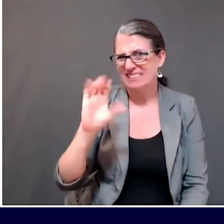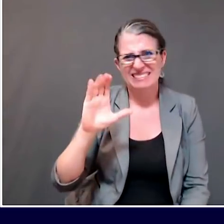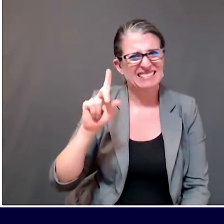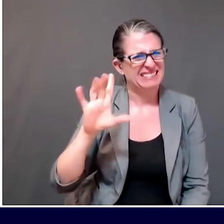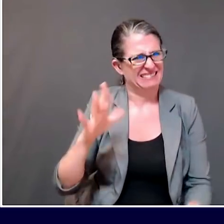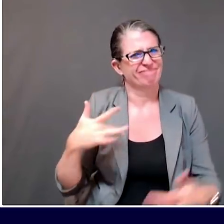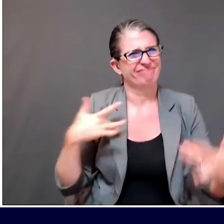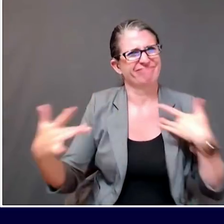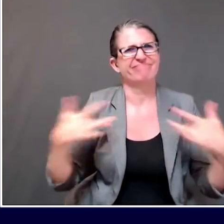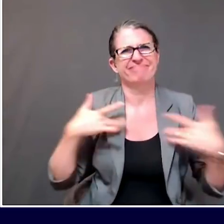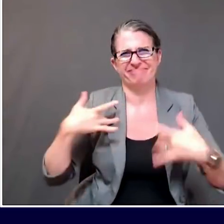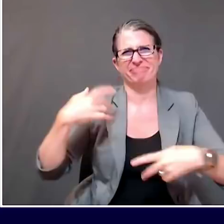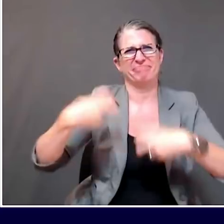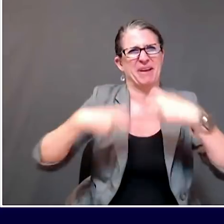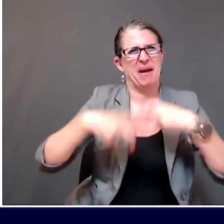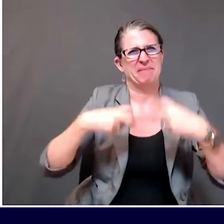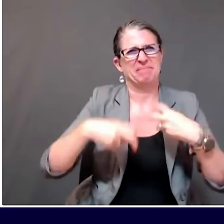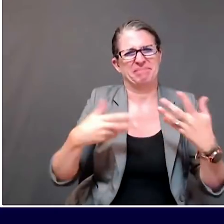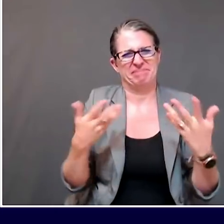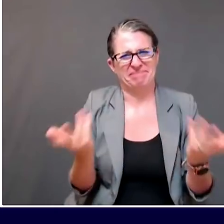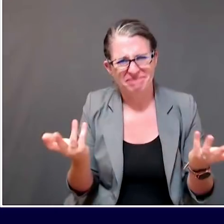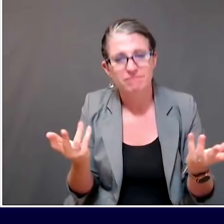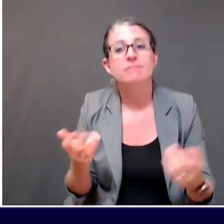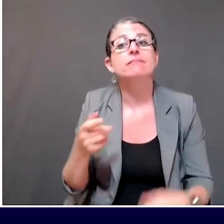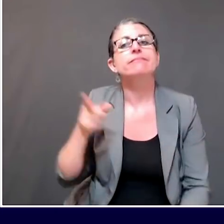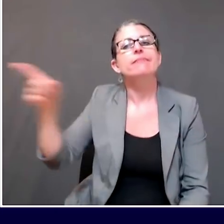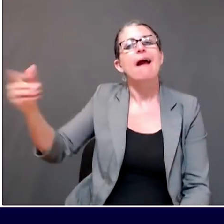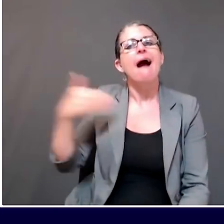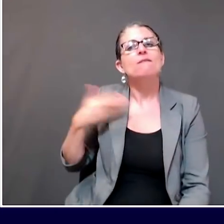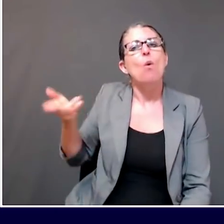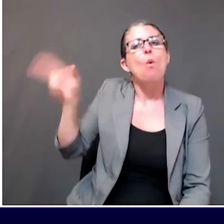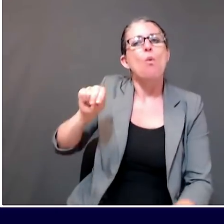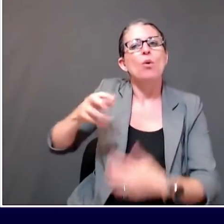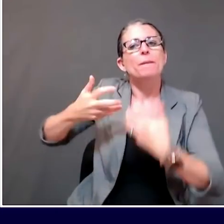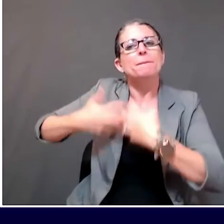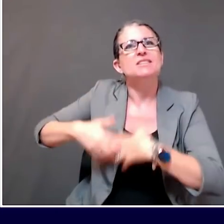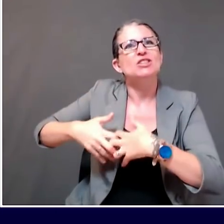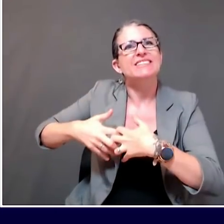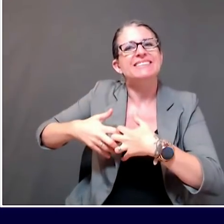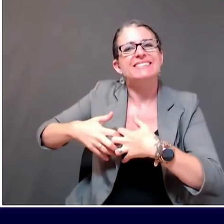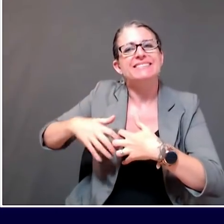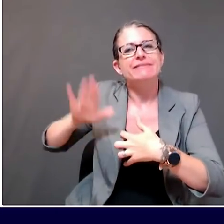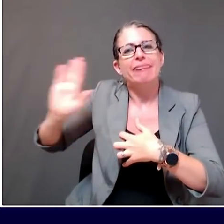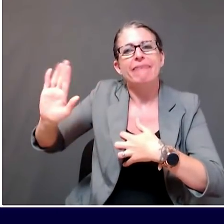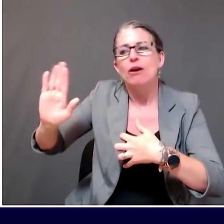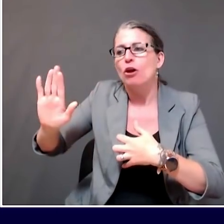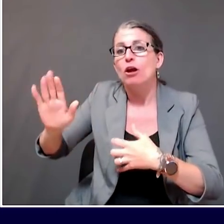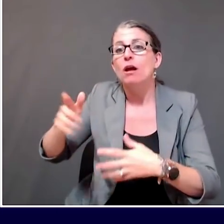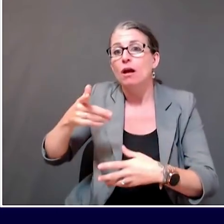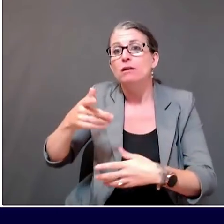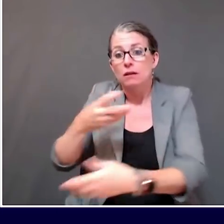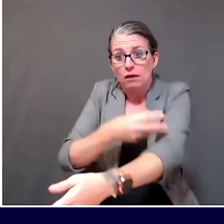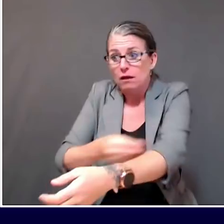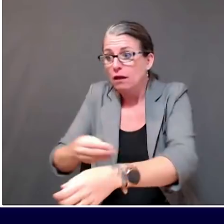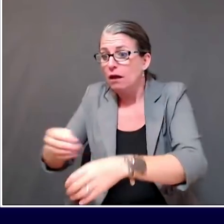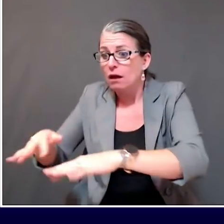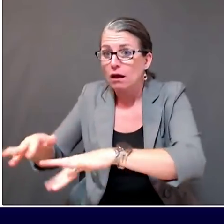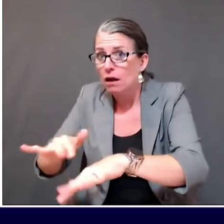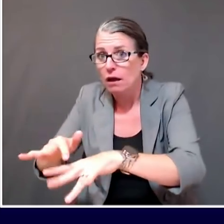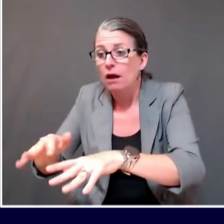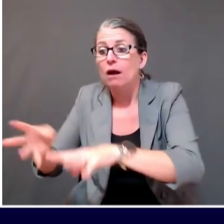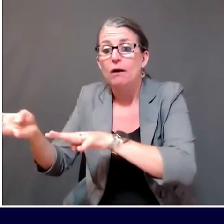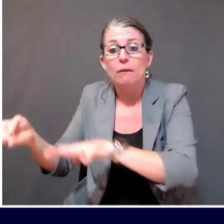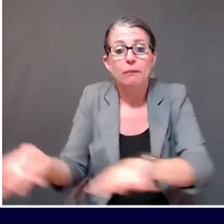this camp used. But in the meantime, what that means for our numbers is that because